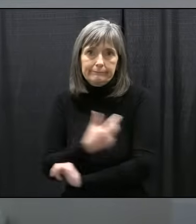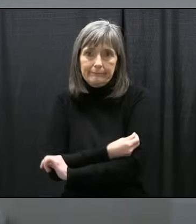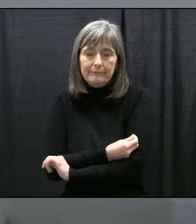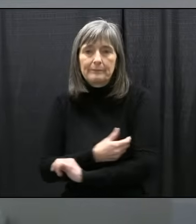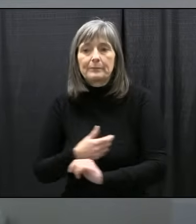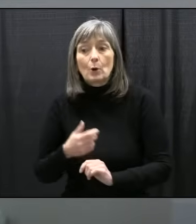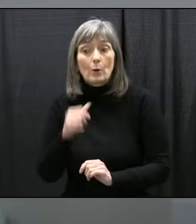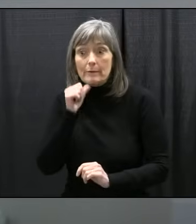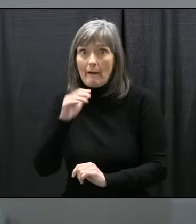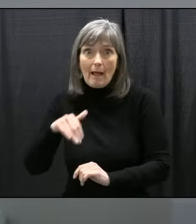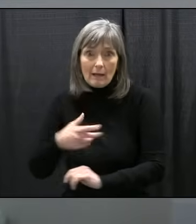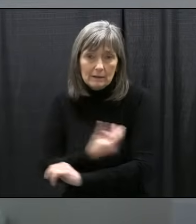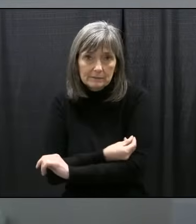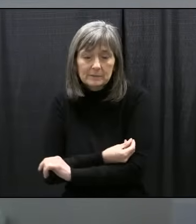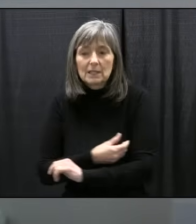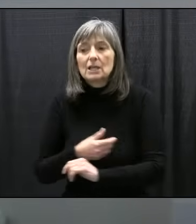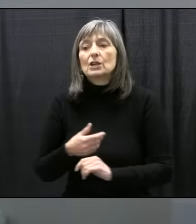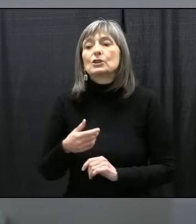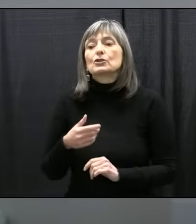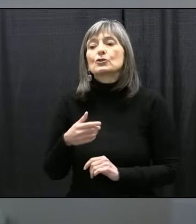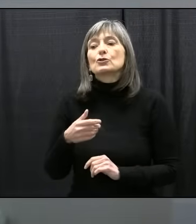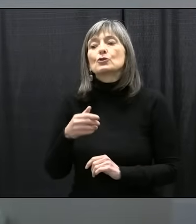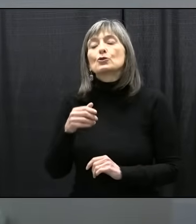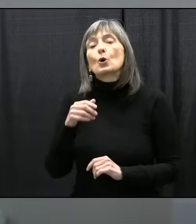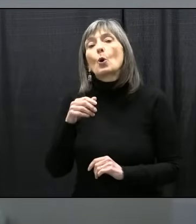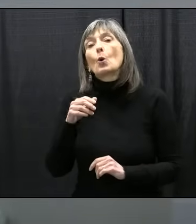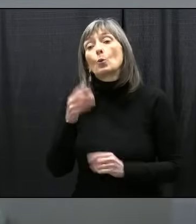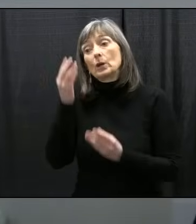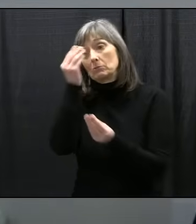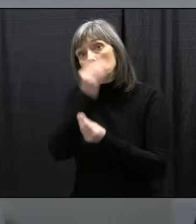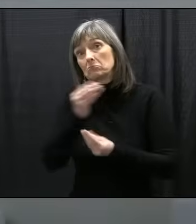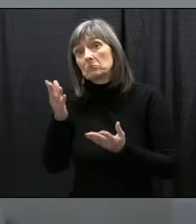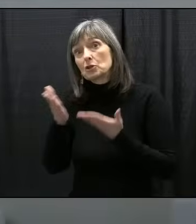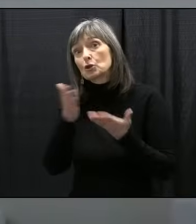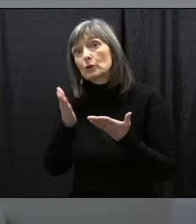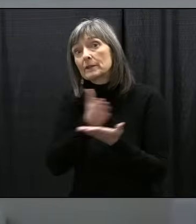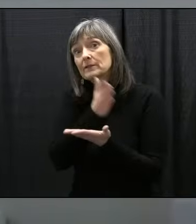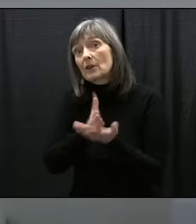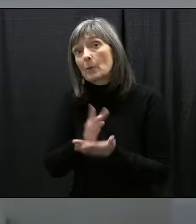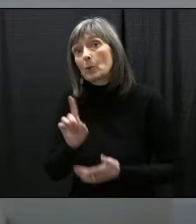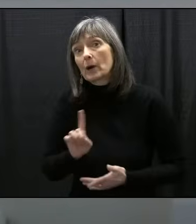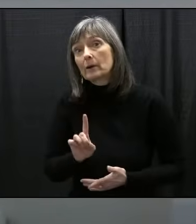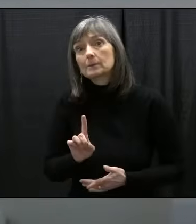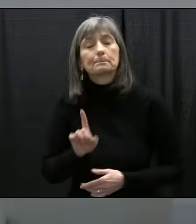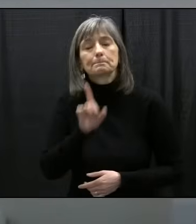of any disruption to service levels beyond what we're providing currently.